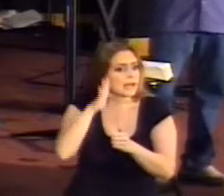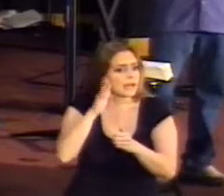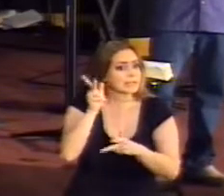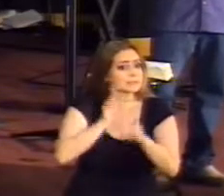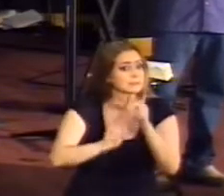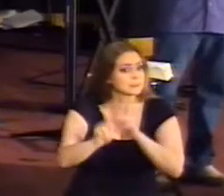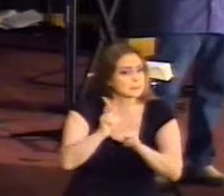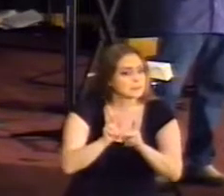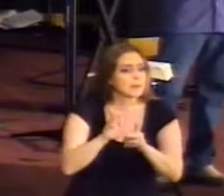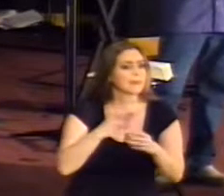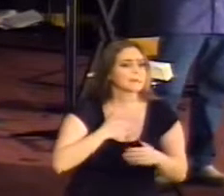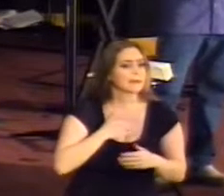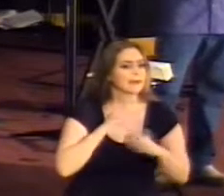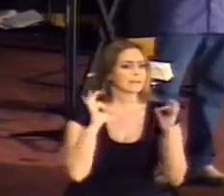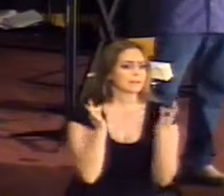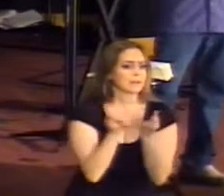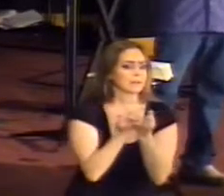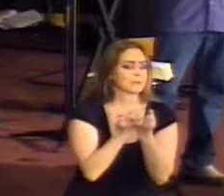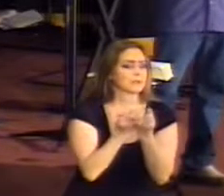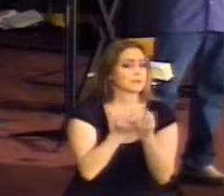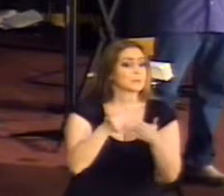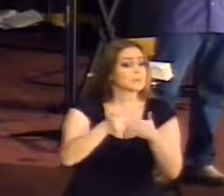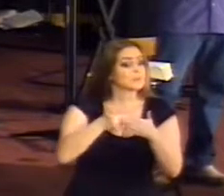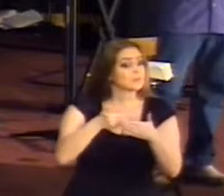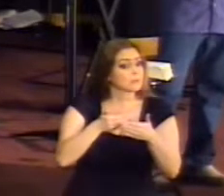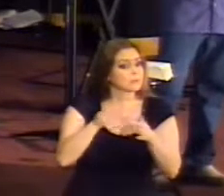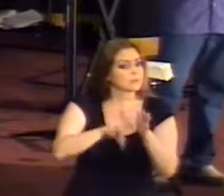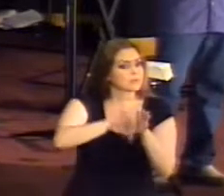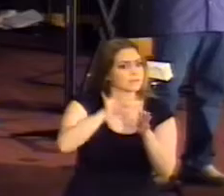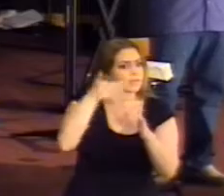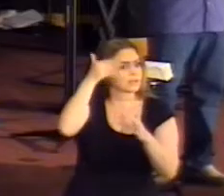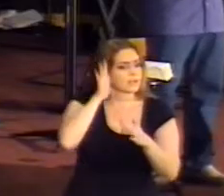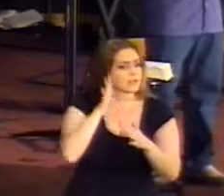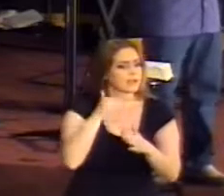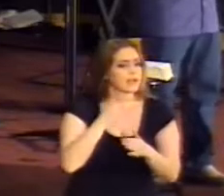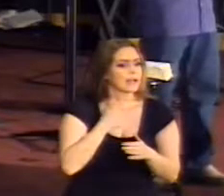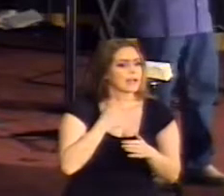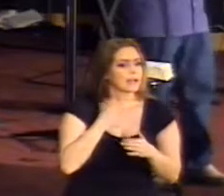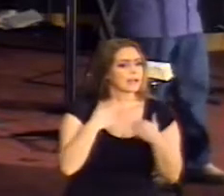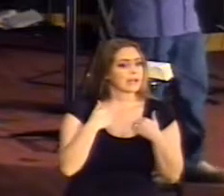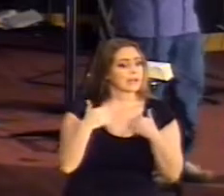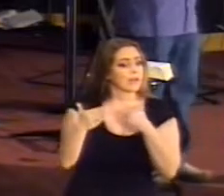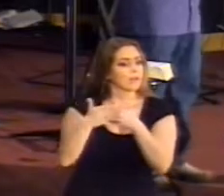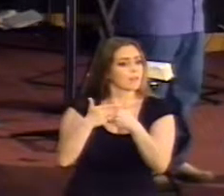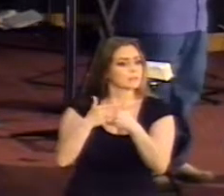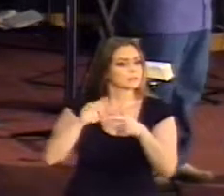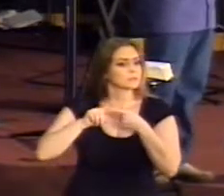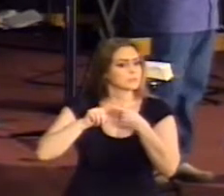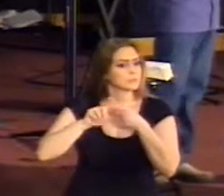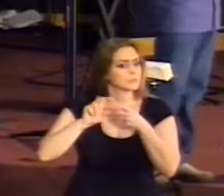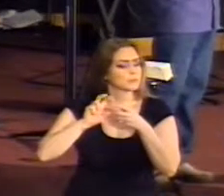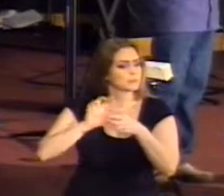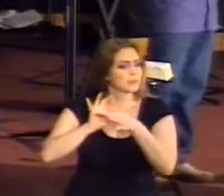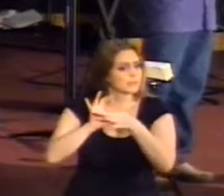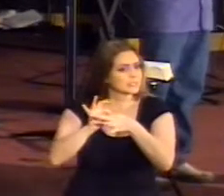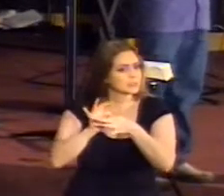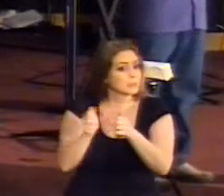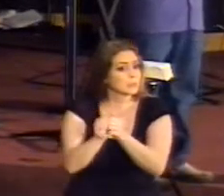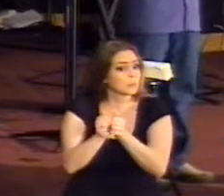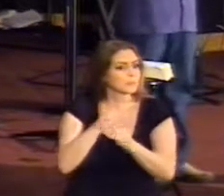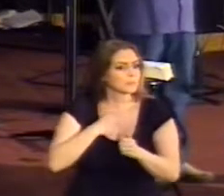my family. But before I found God, I had a really close relationship with my dad. We were a young